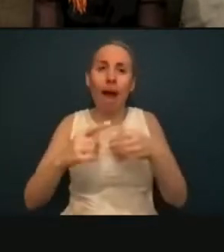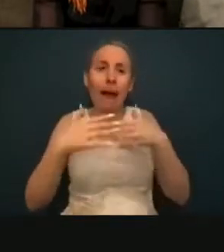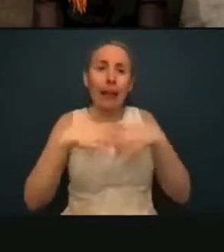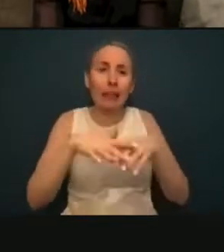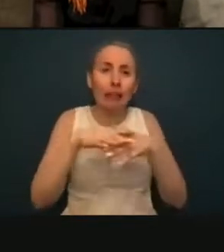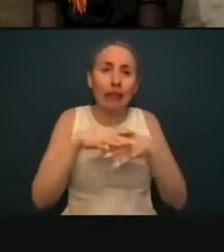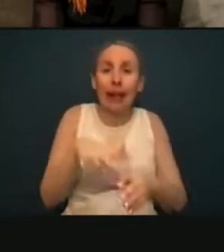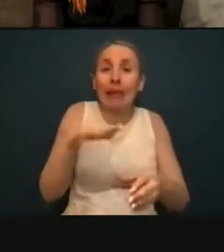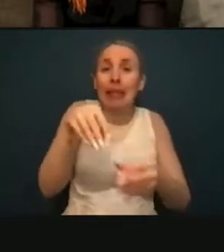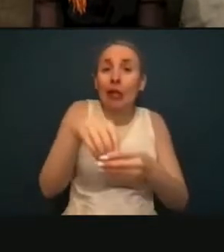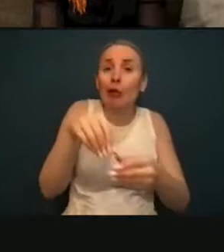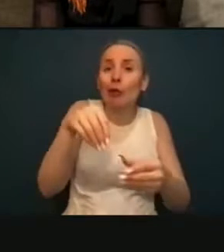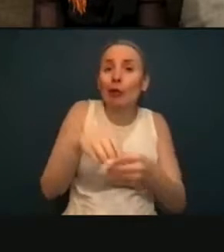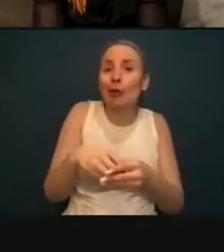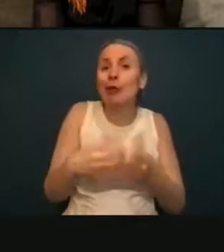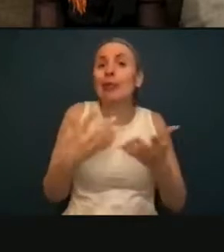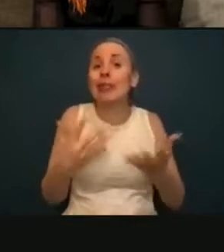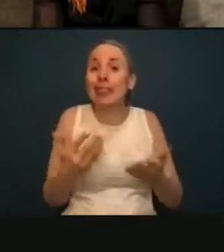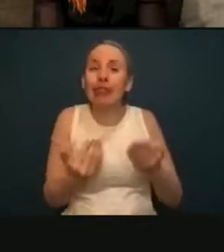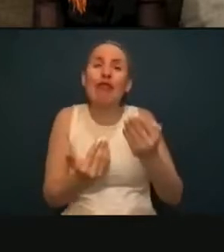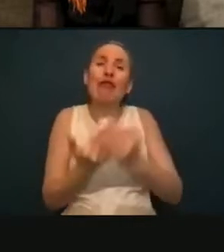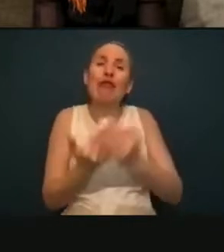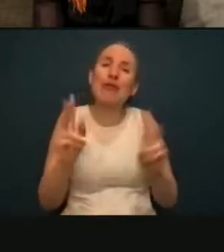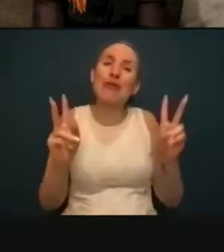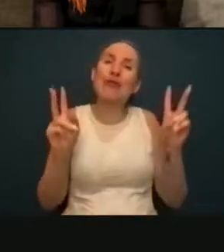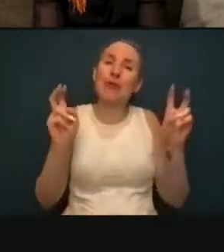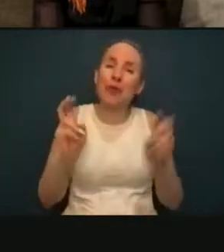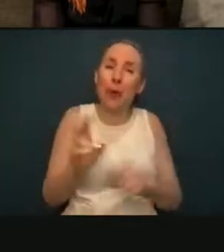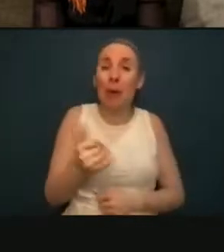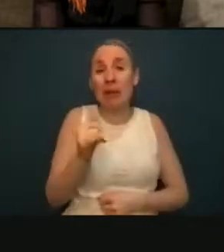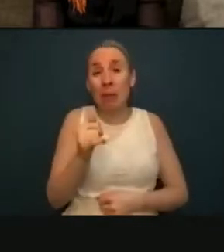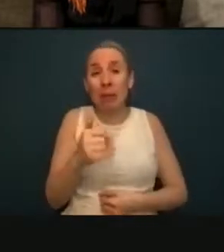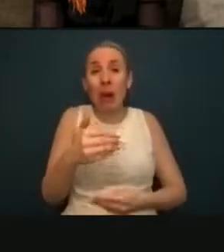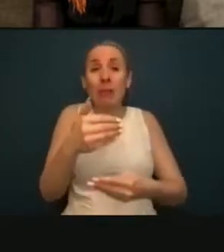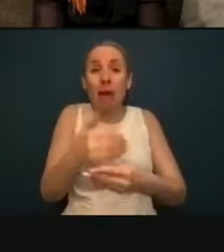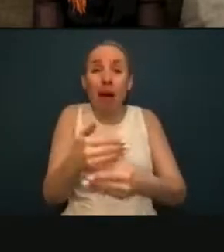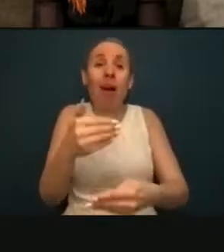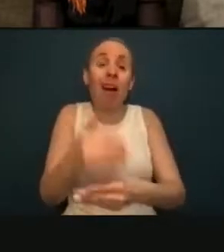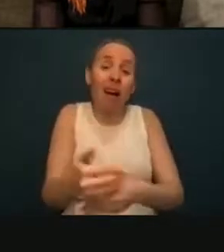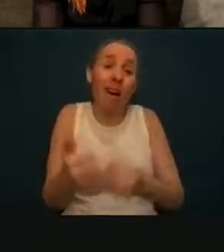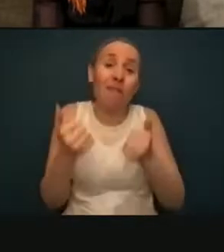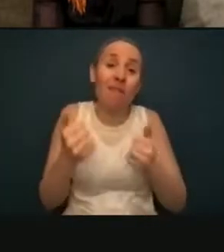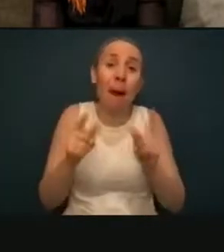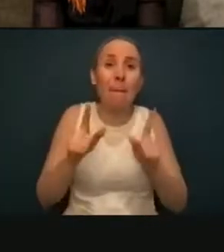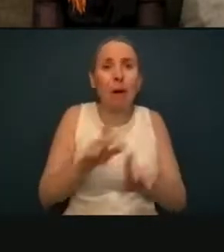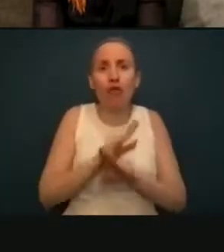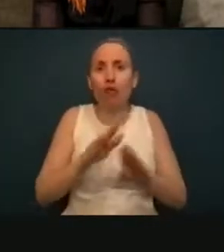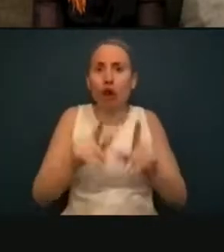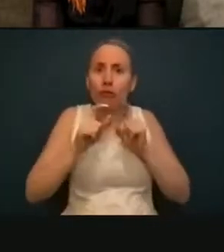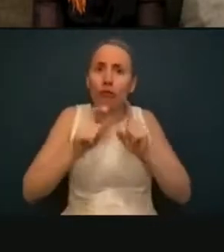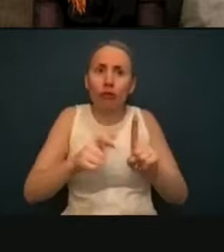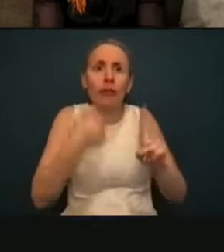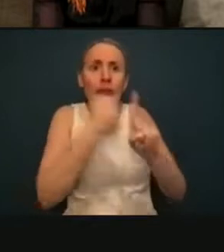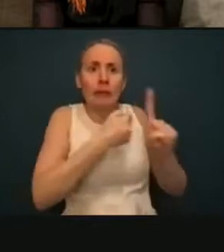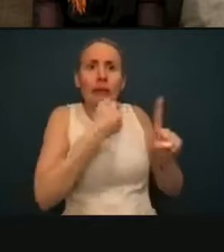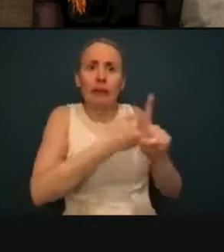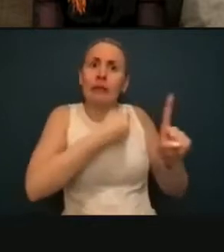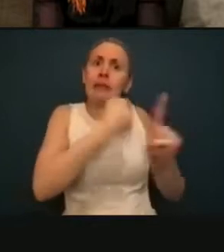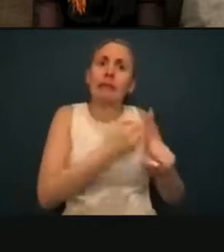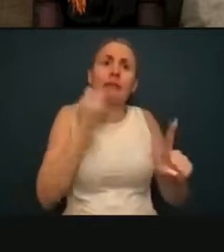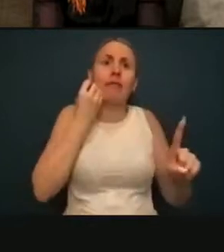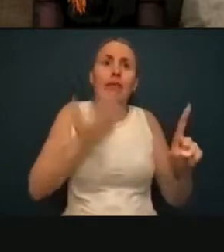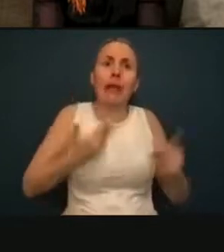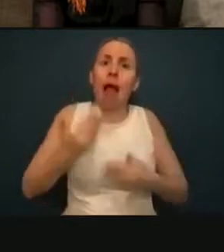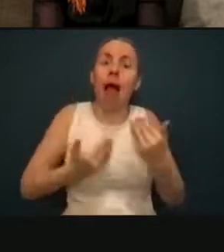will be some areas where it's going to be difficult, but you don't want to keep feeling like you have to fight against something. So if you have an open and